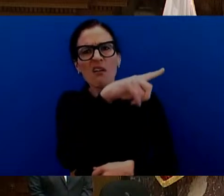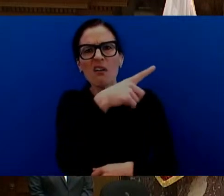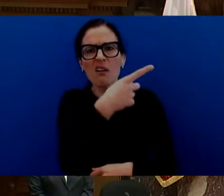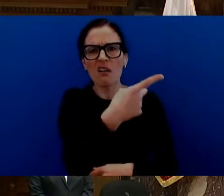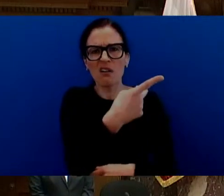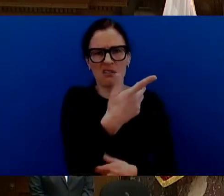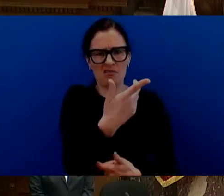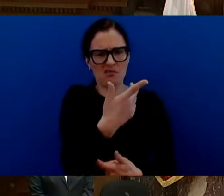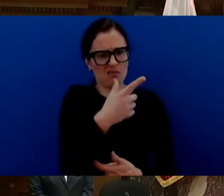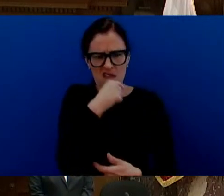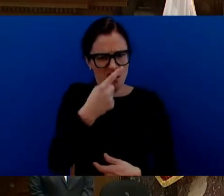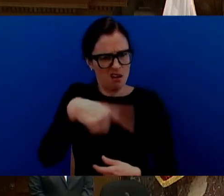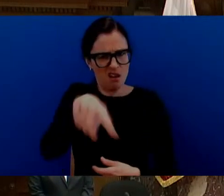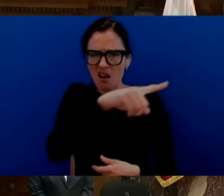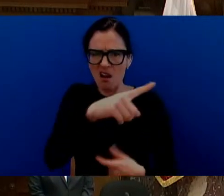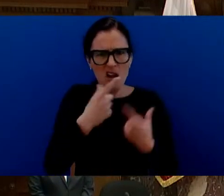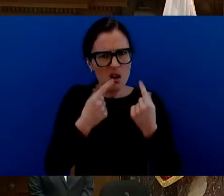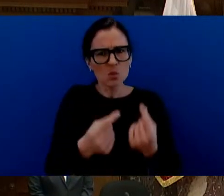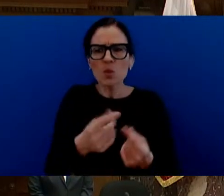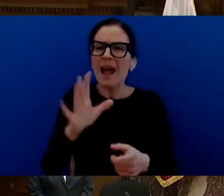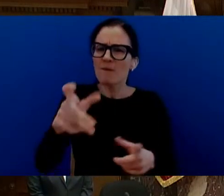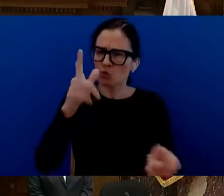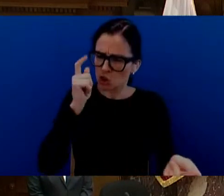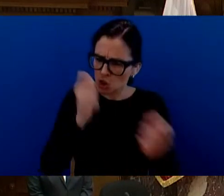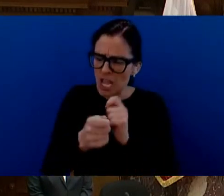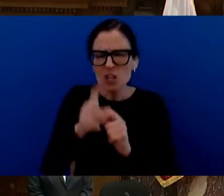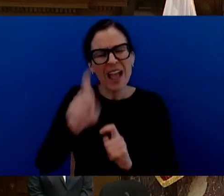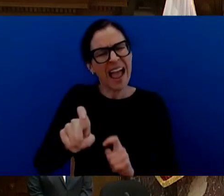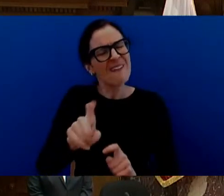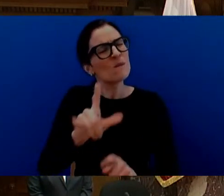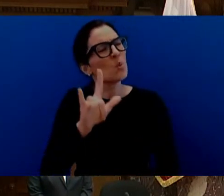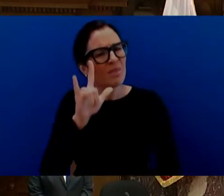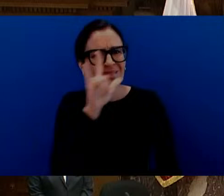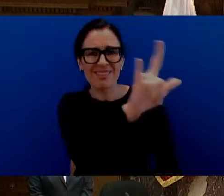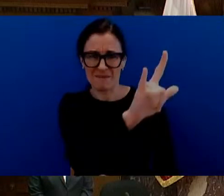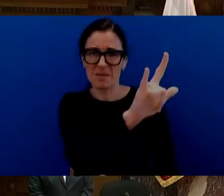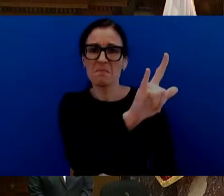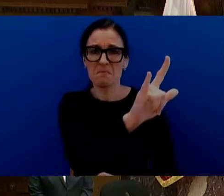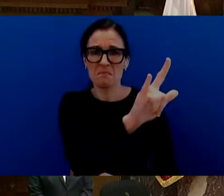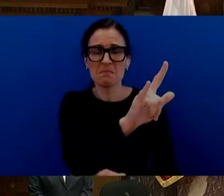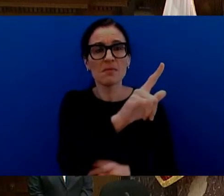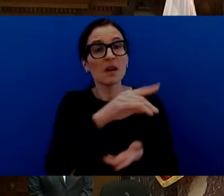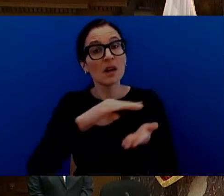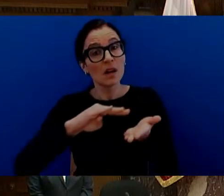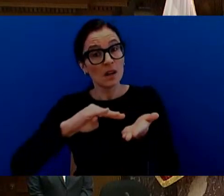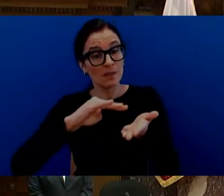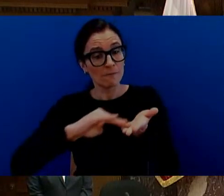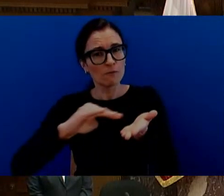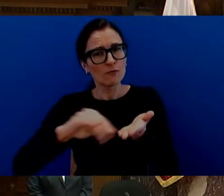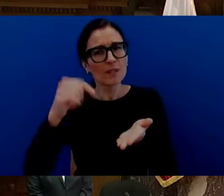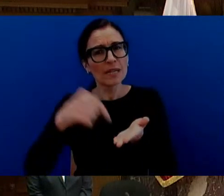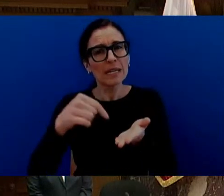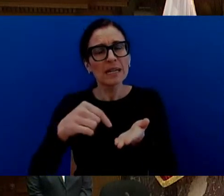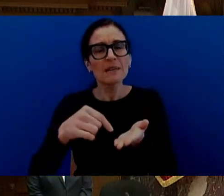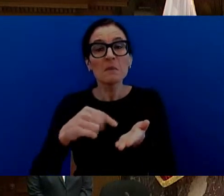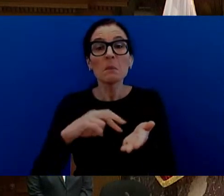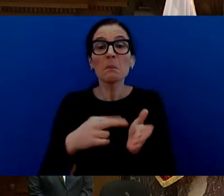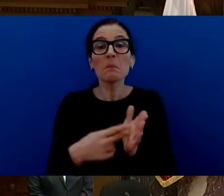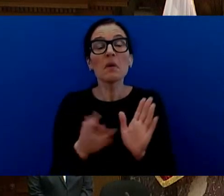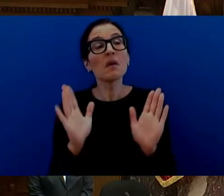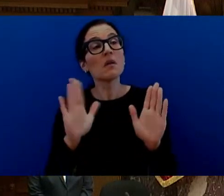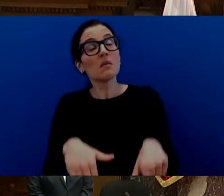Because when you forgive, it doesn't mean it's okay. It just means that you're not going to let that come